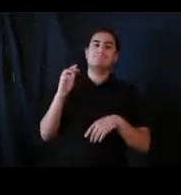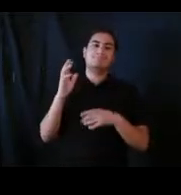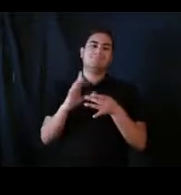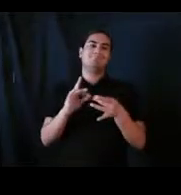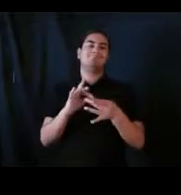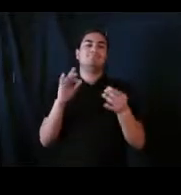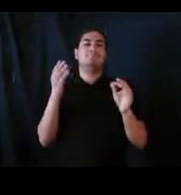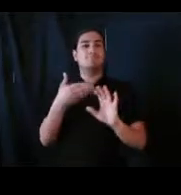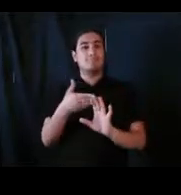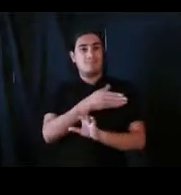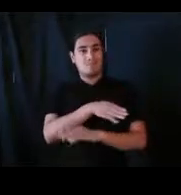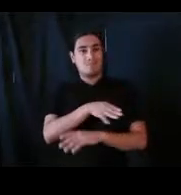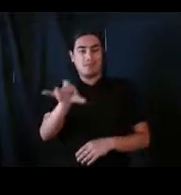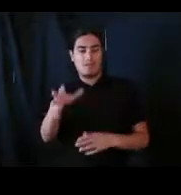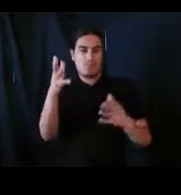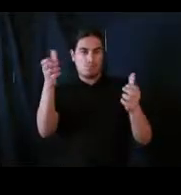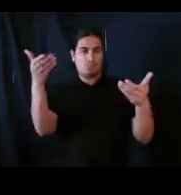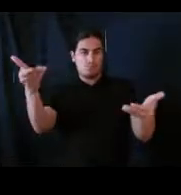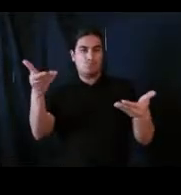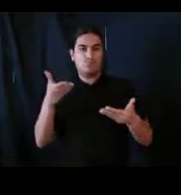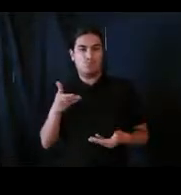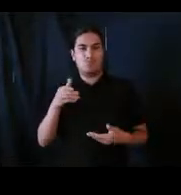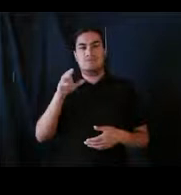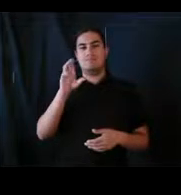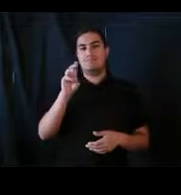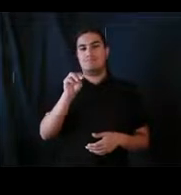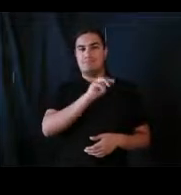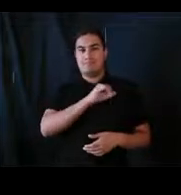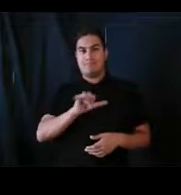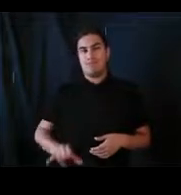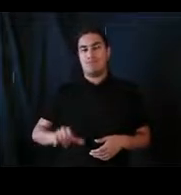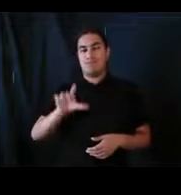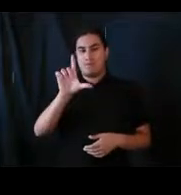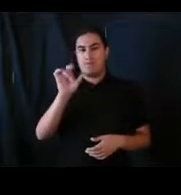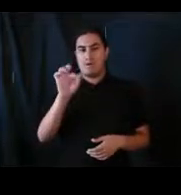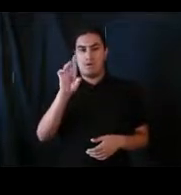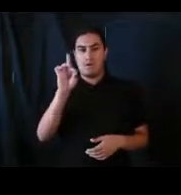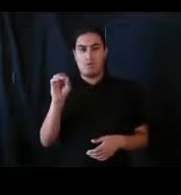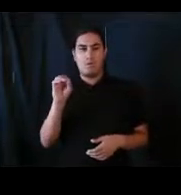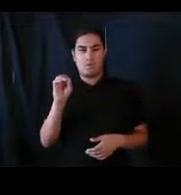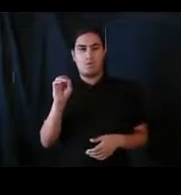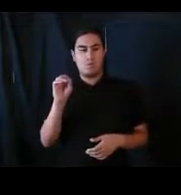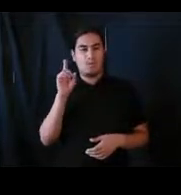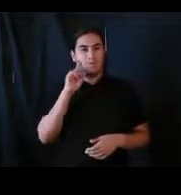before that i would like to introduce mayor licardo to give a few opening comments